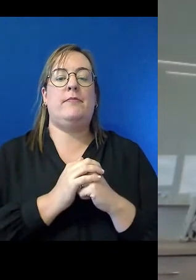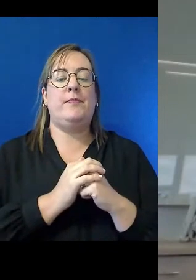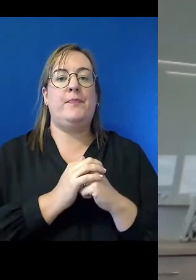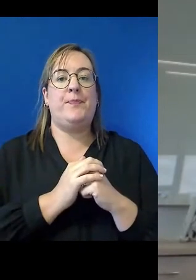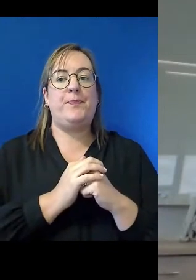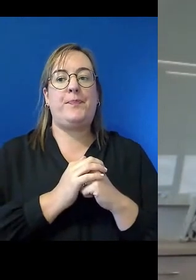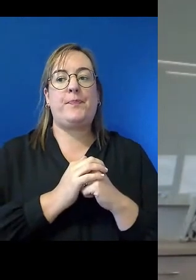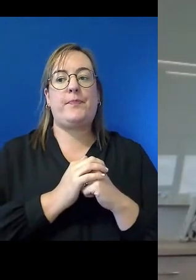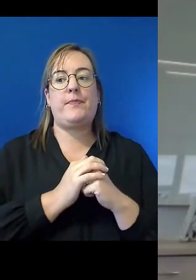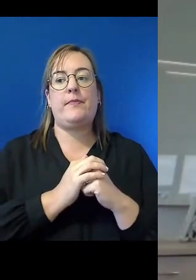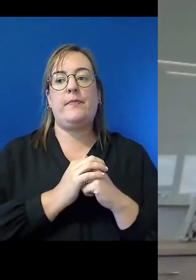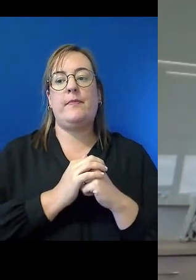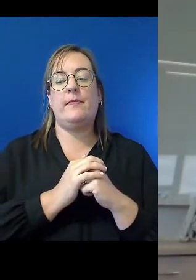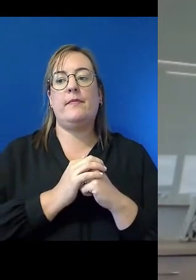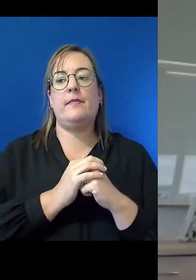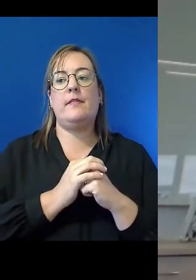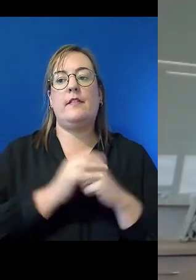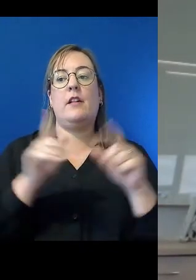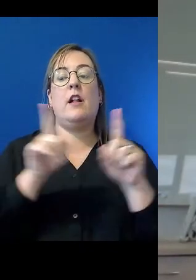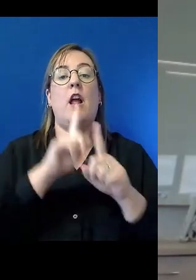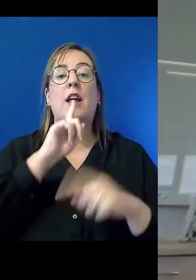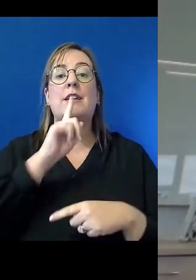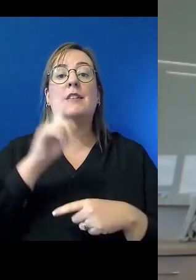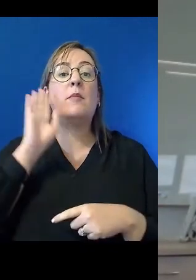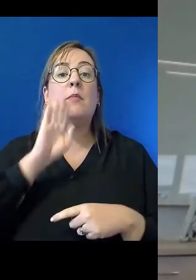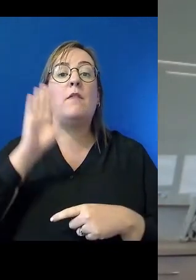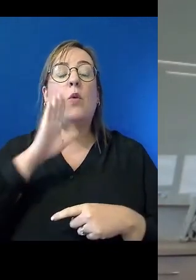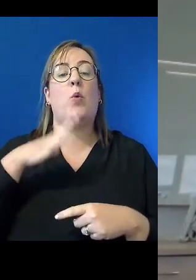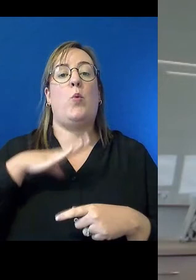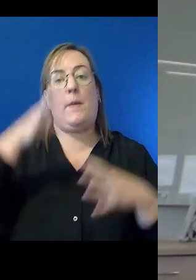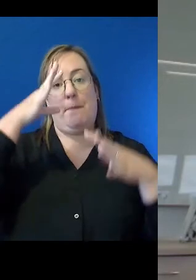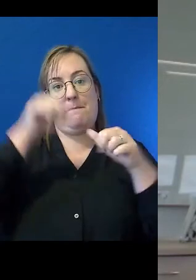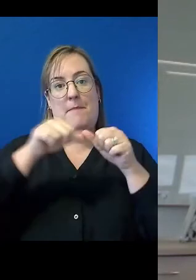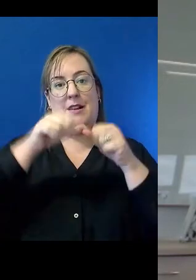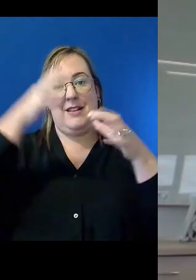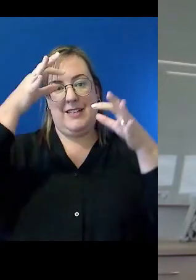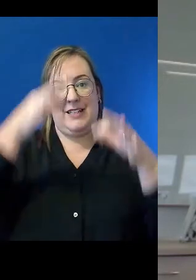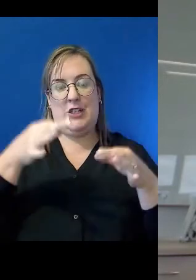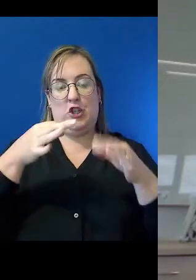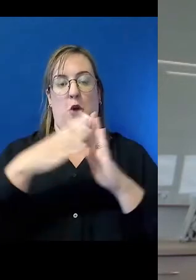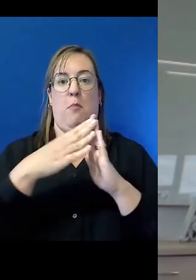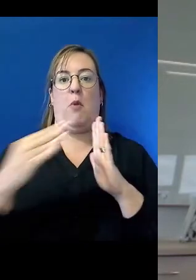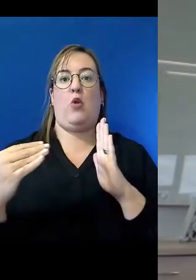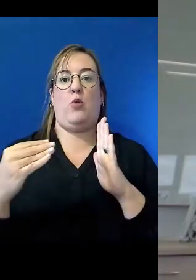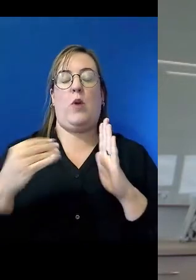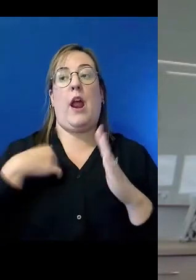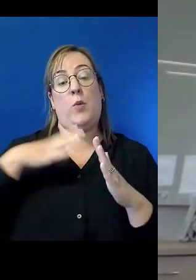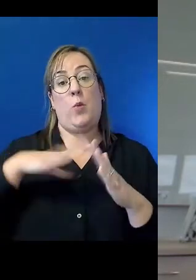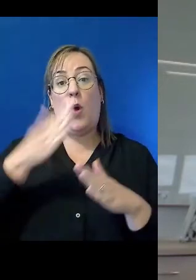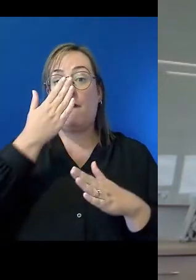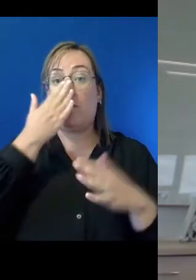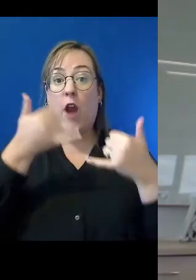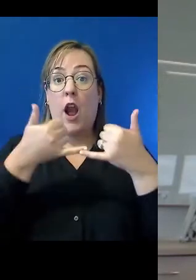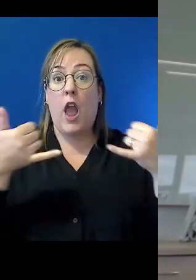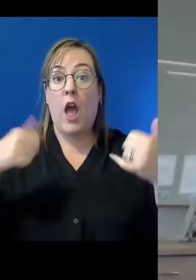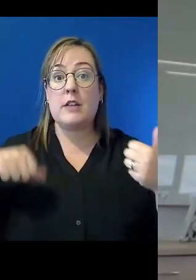at, as I mentioned earlier, a better decision-making model and giving our frontline staff better alternatives. So